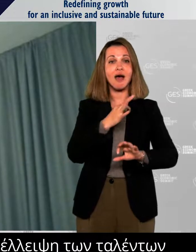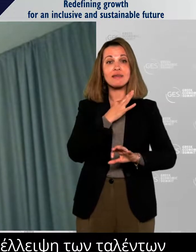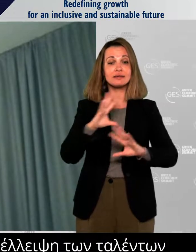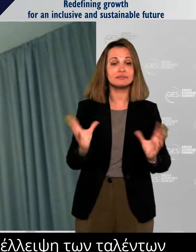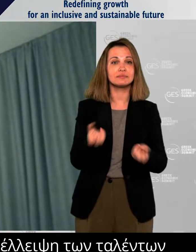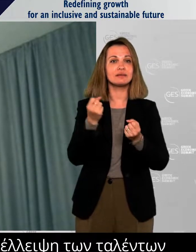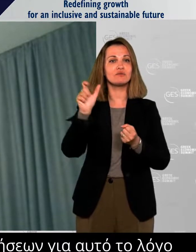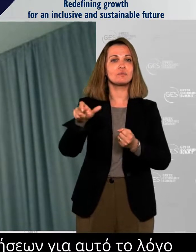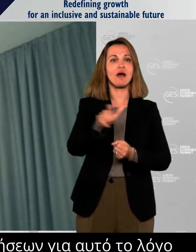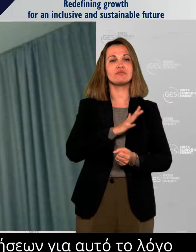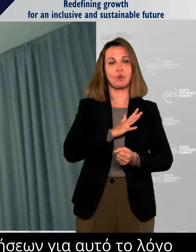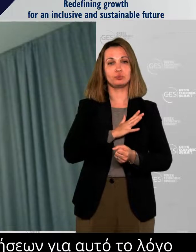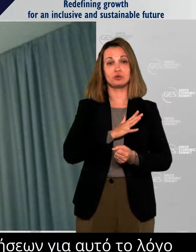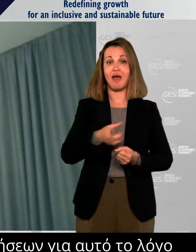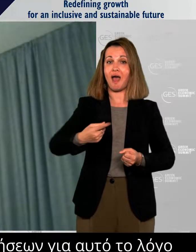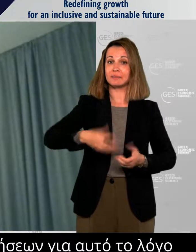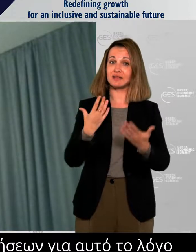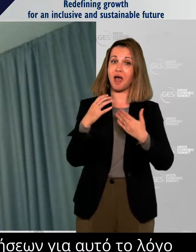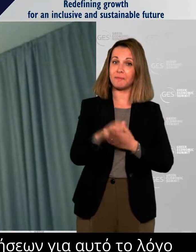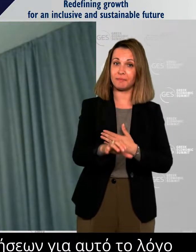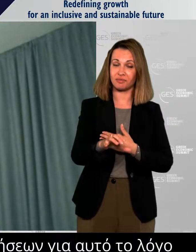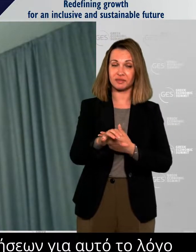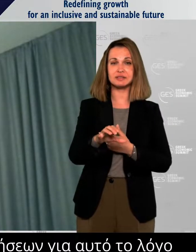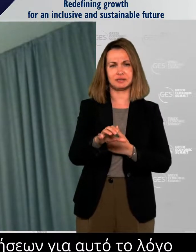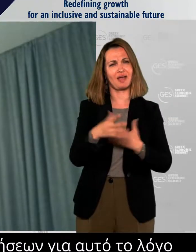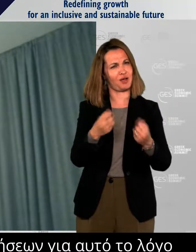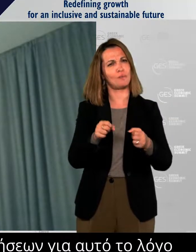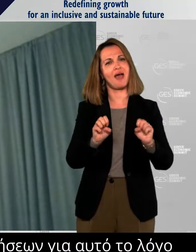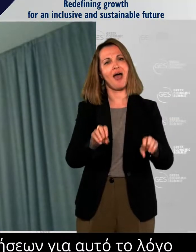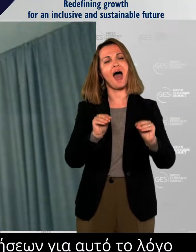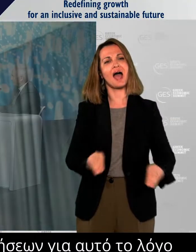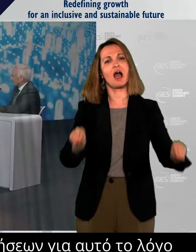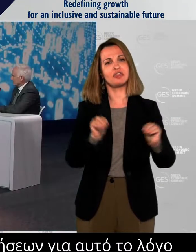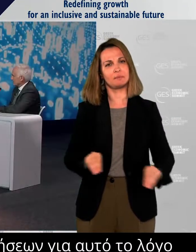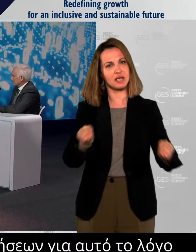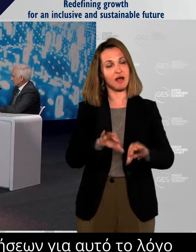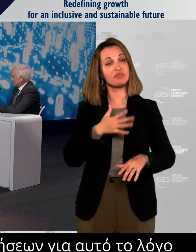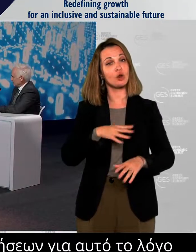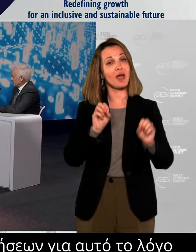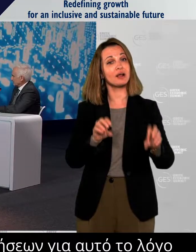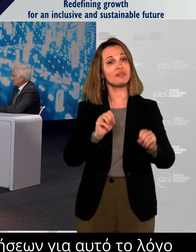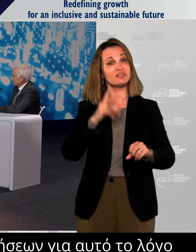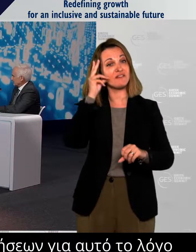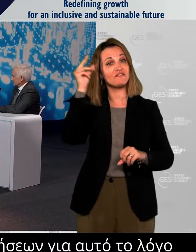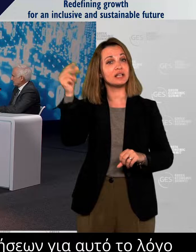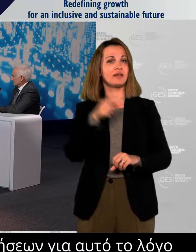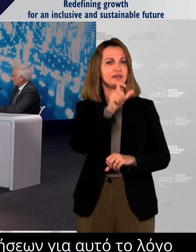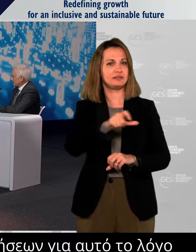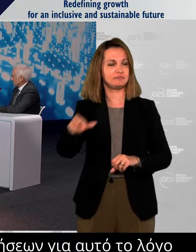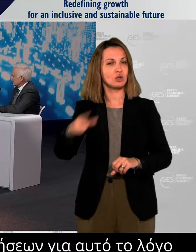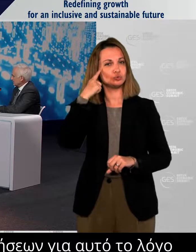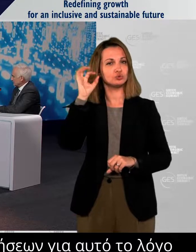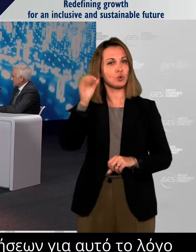creating new digital skills for everyone, for students, for unemployed people, for people that has to